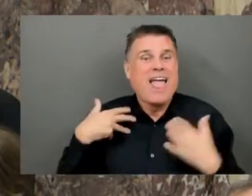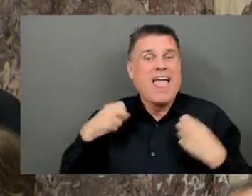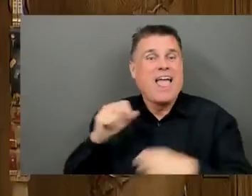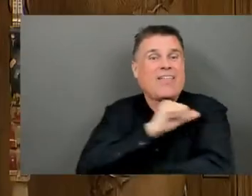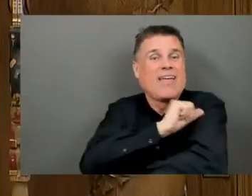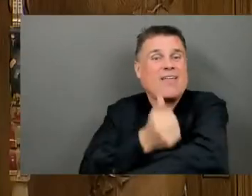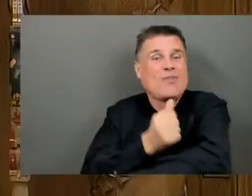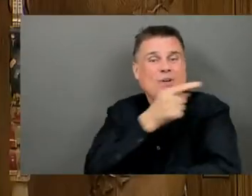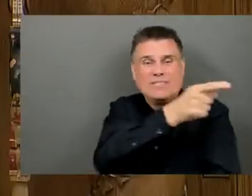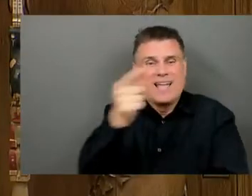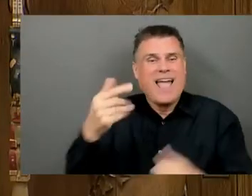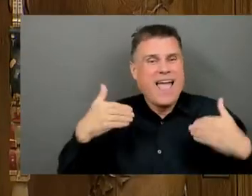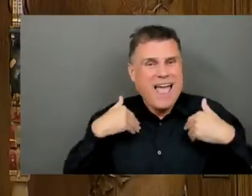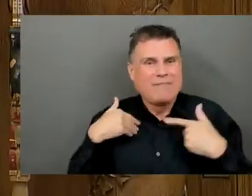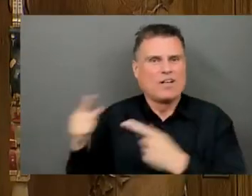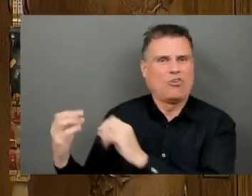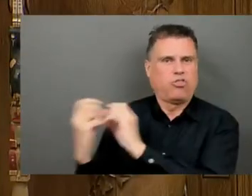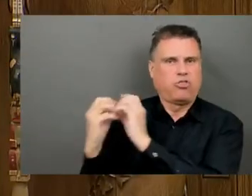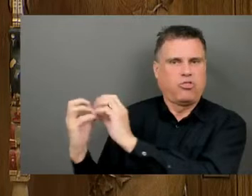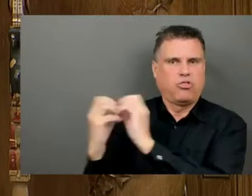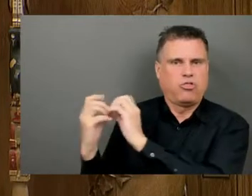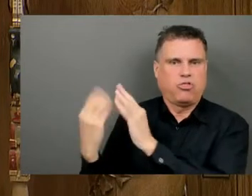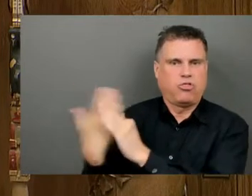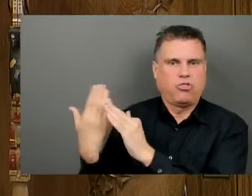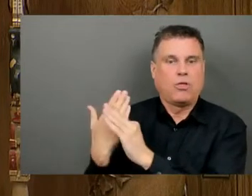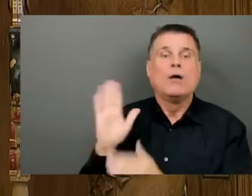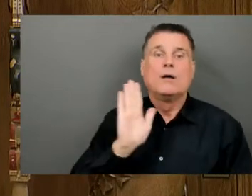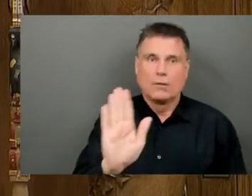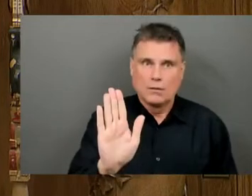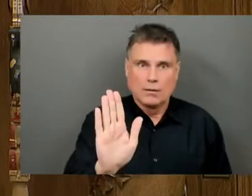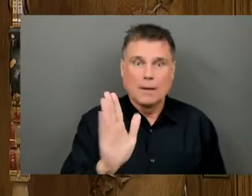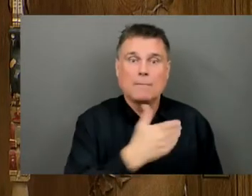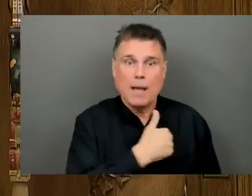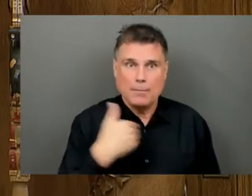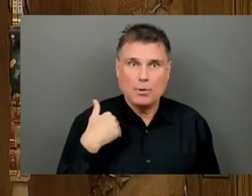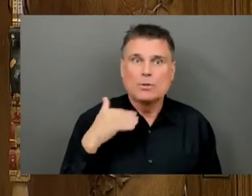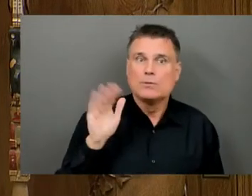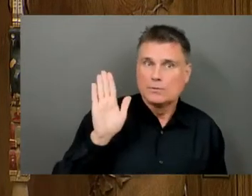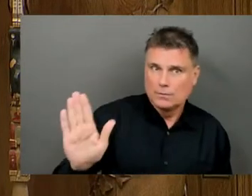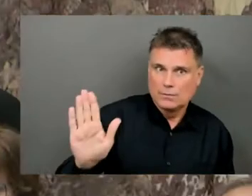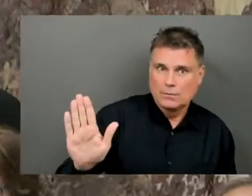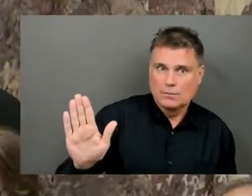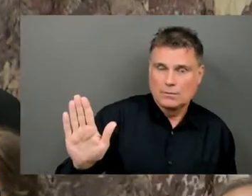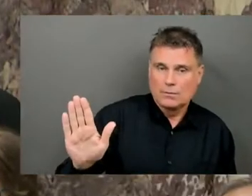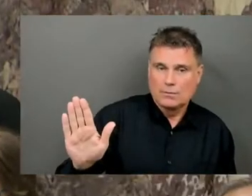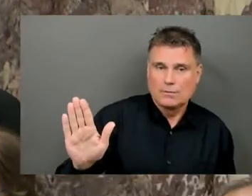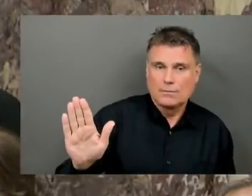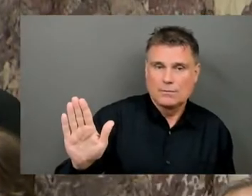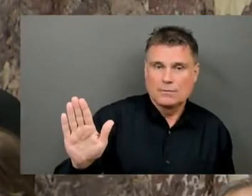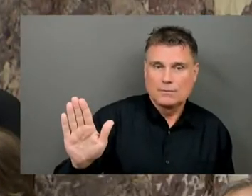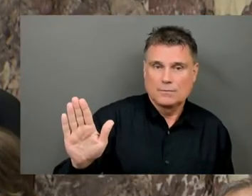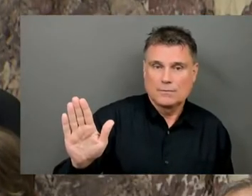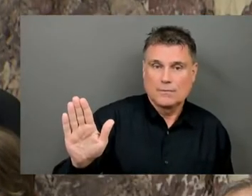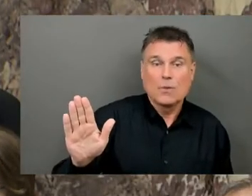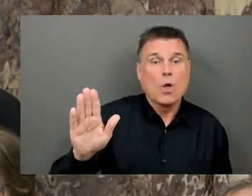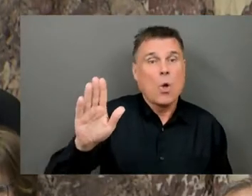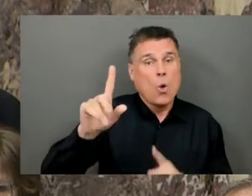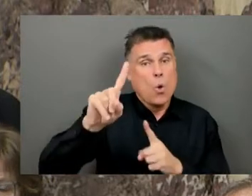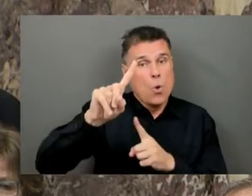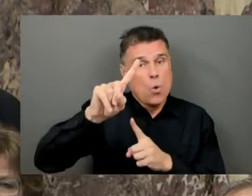Members. Question was very clear. Now let's hear the answer.